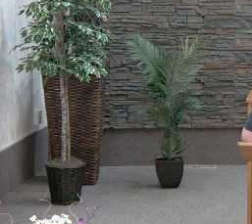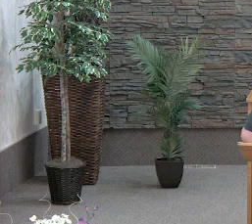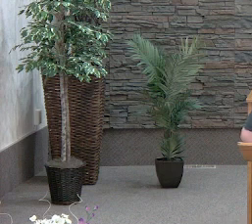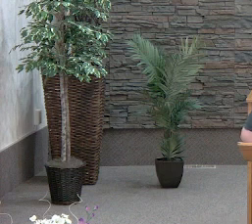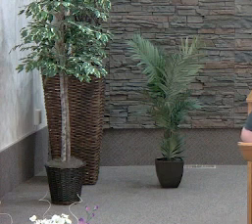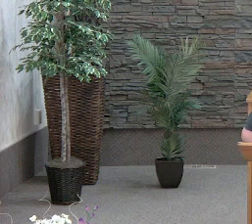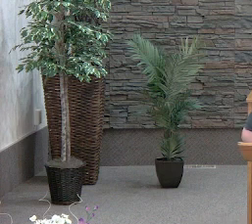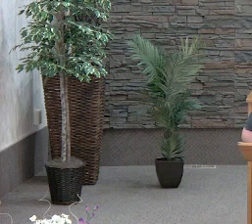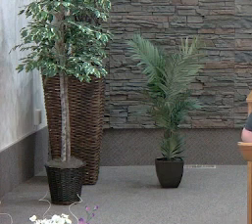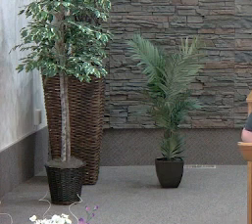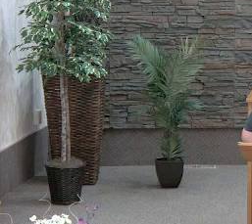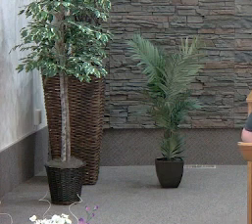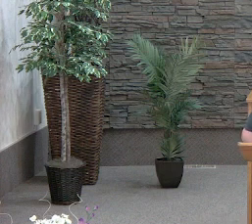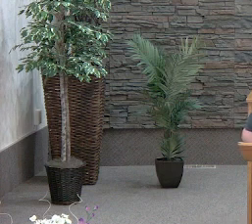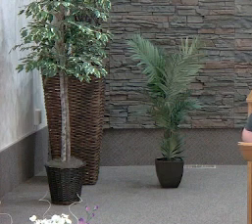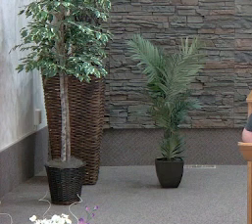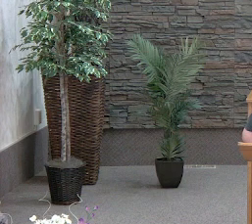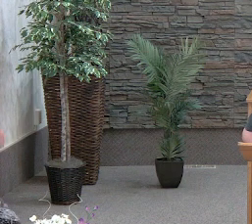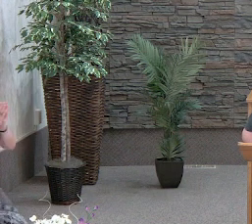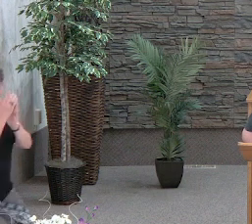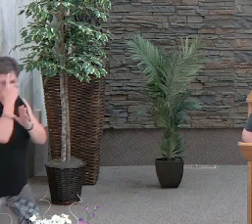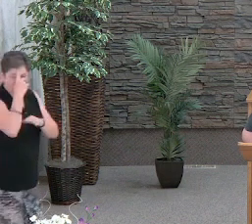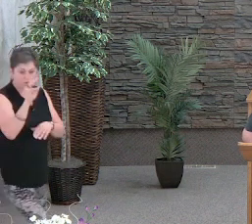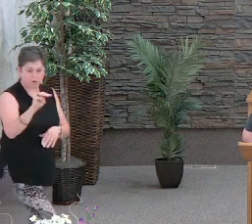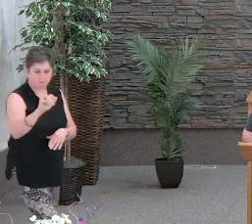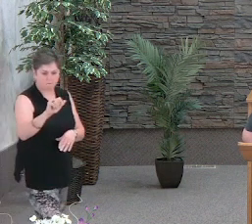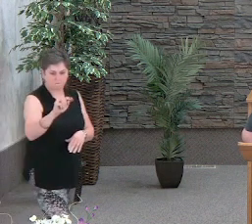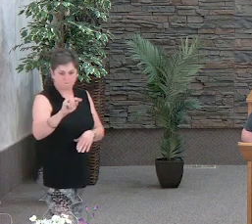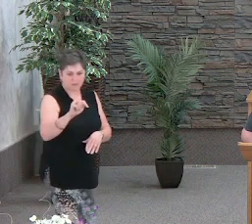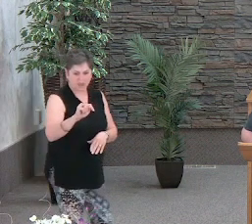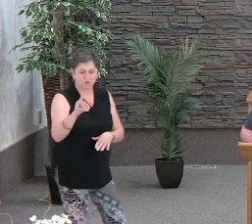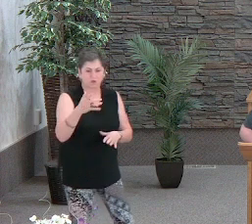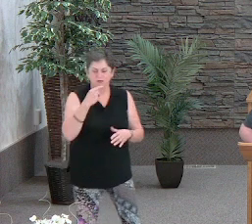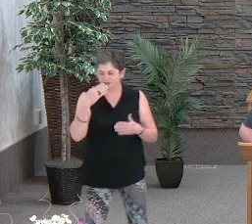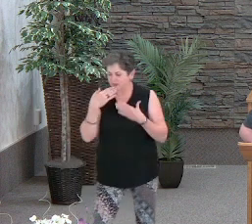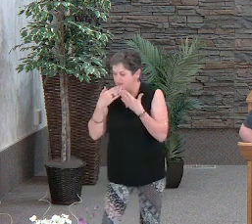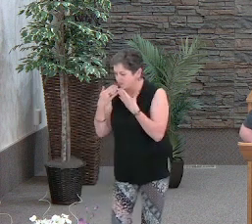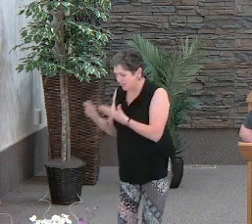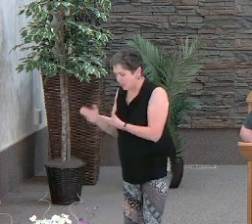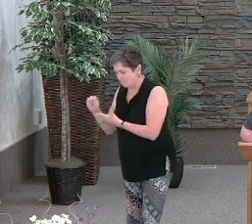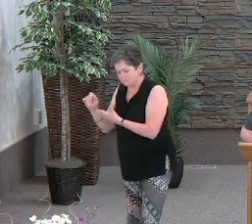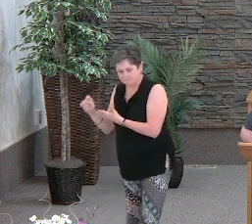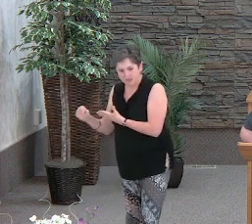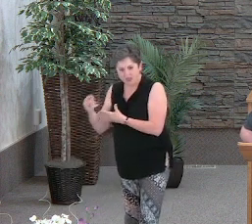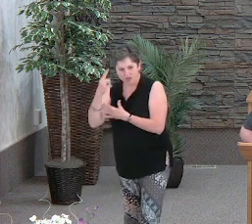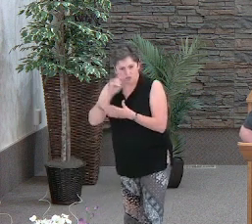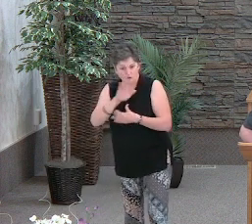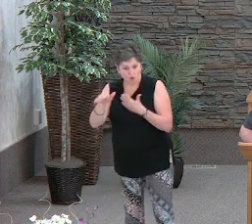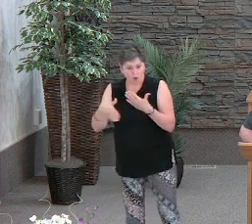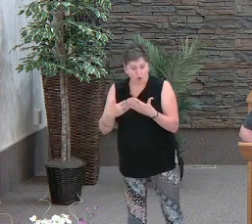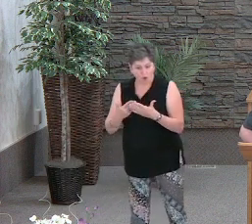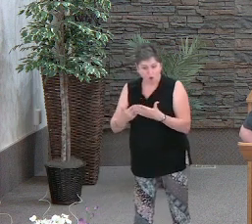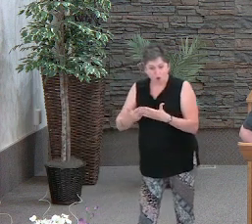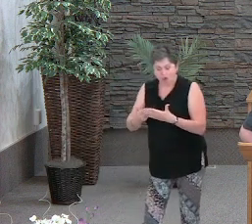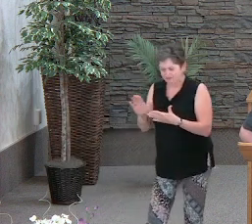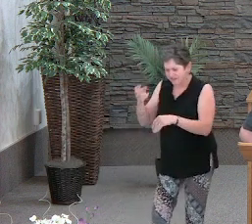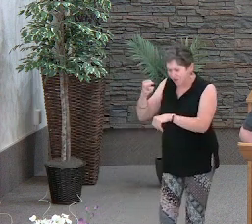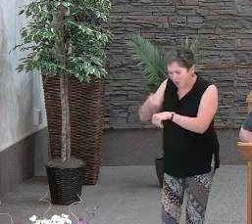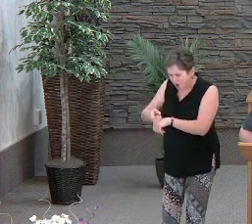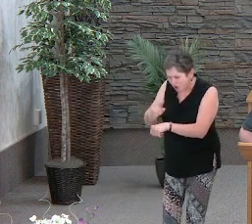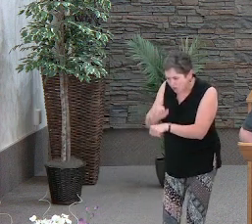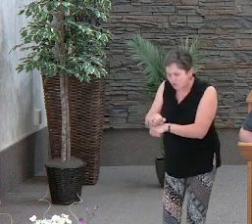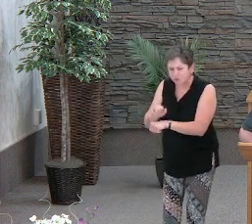We're going to take a moment to pray for Matt, and we just want to say thank you to Matt for all the hard work